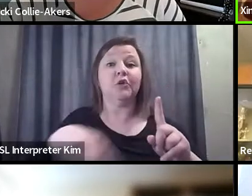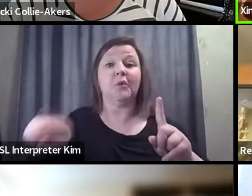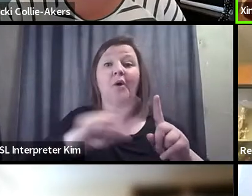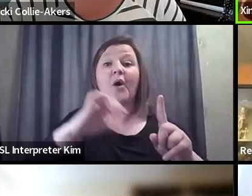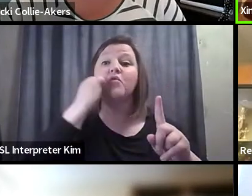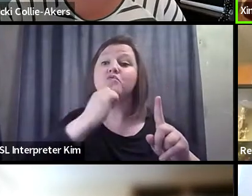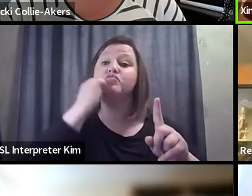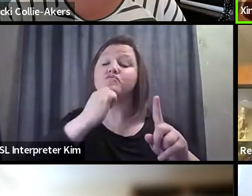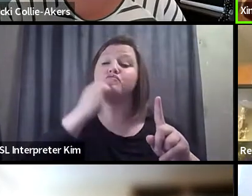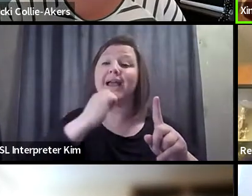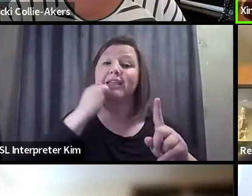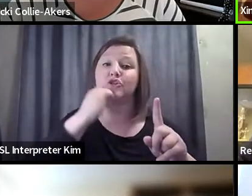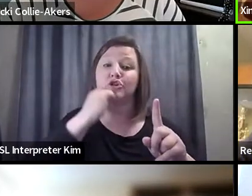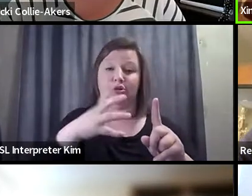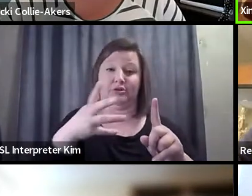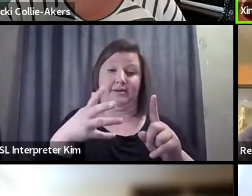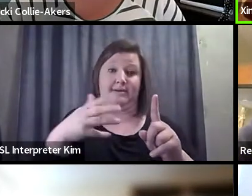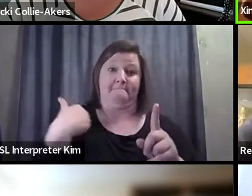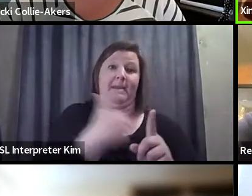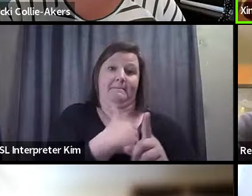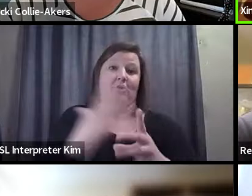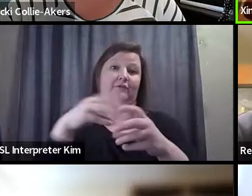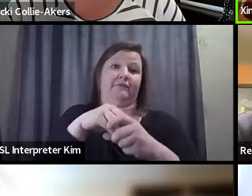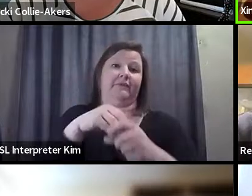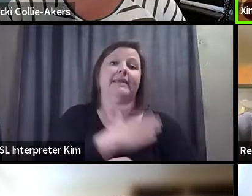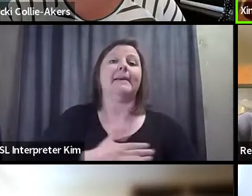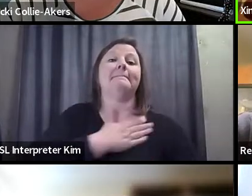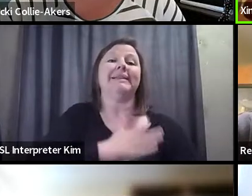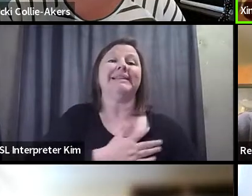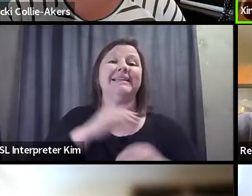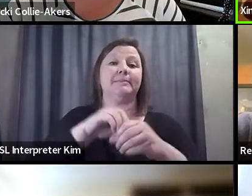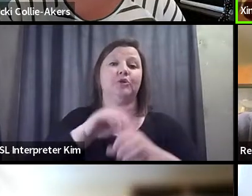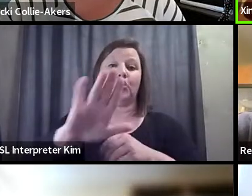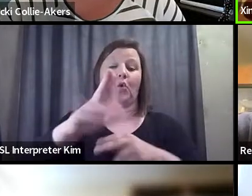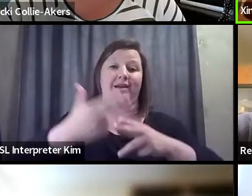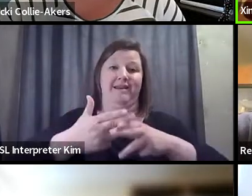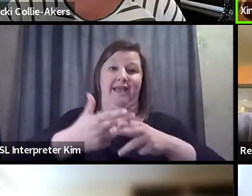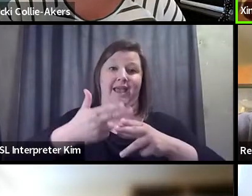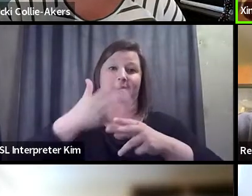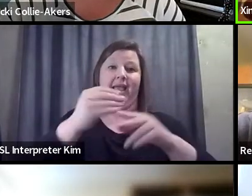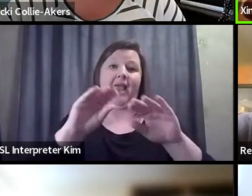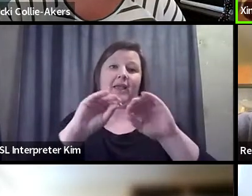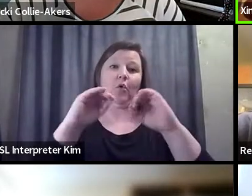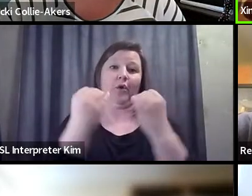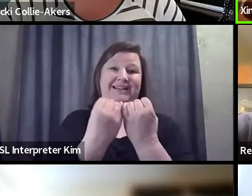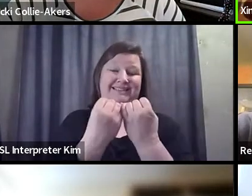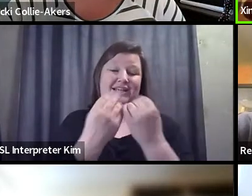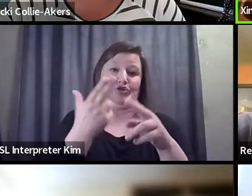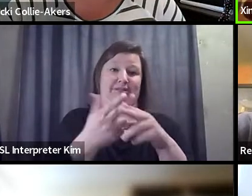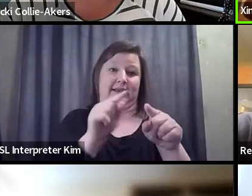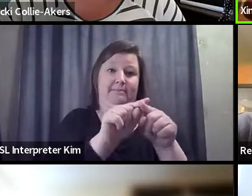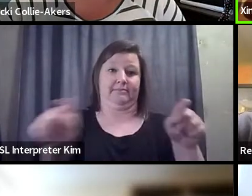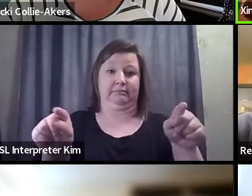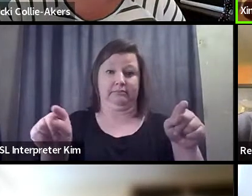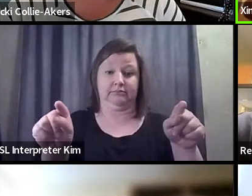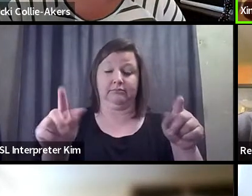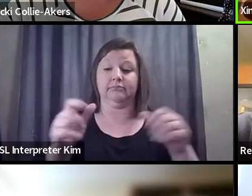put your name and organization in the chat. So do we have anybody new today?